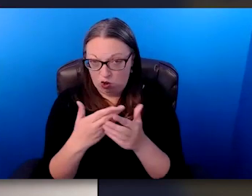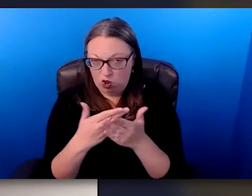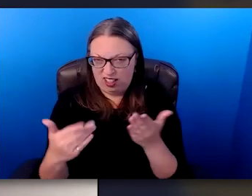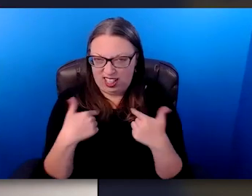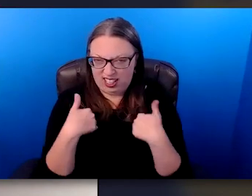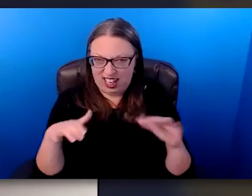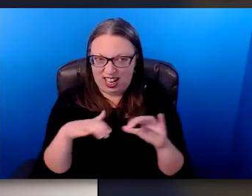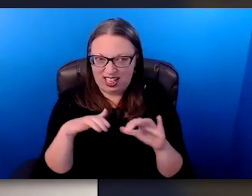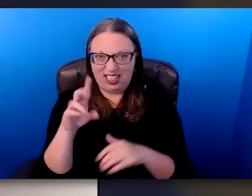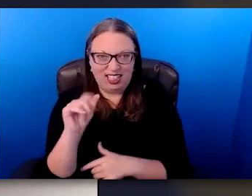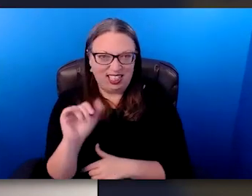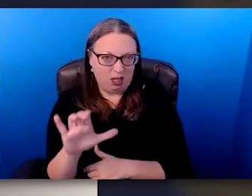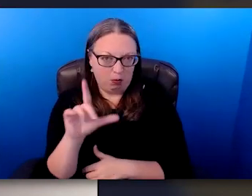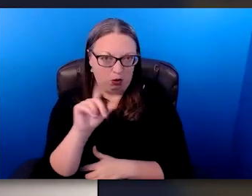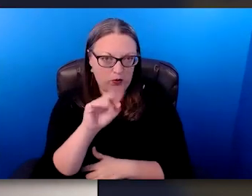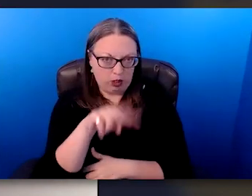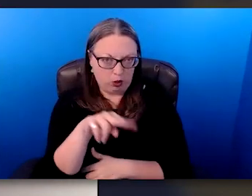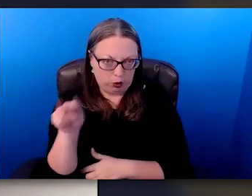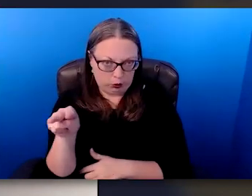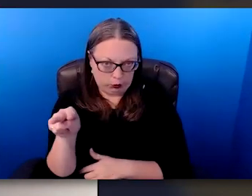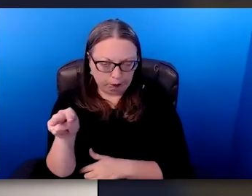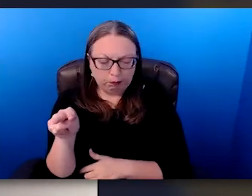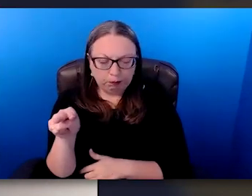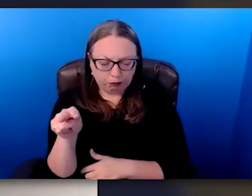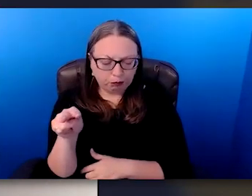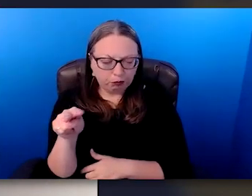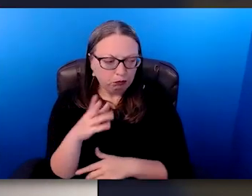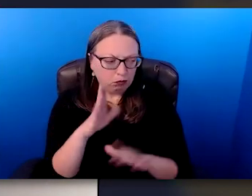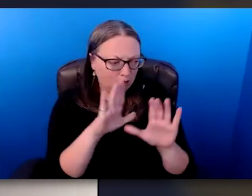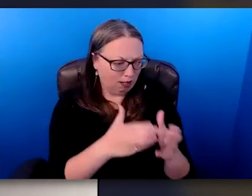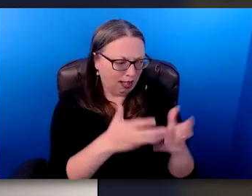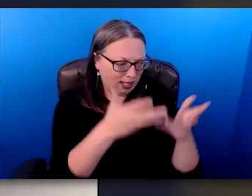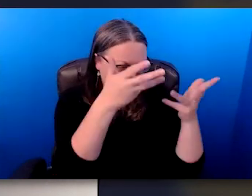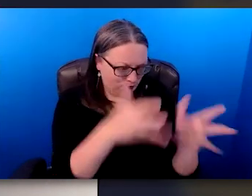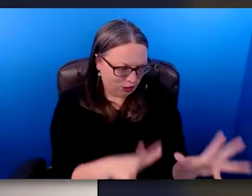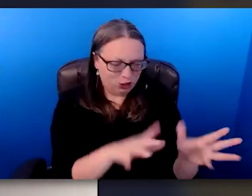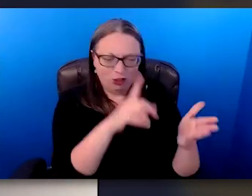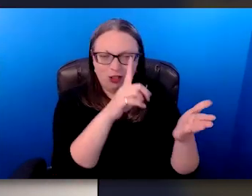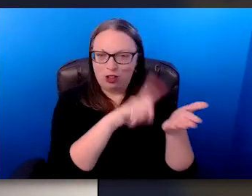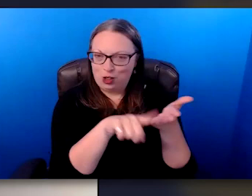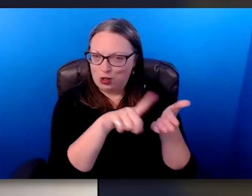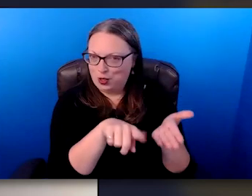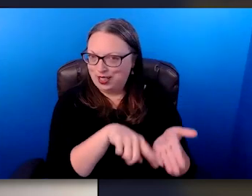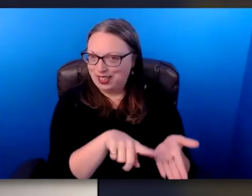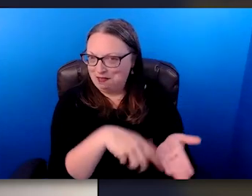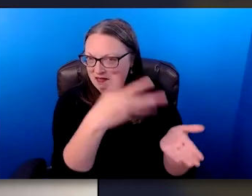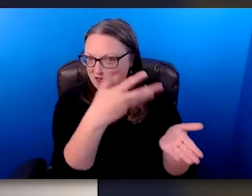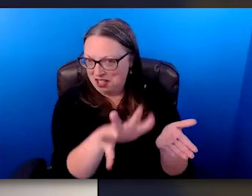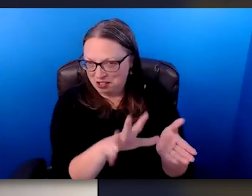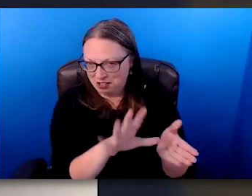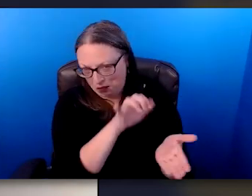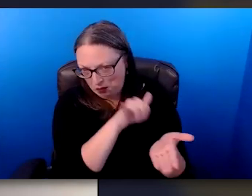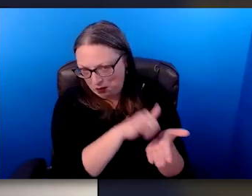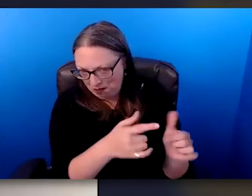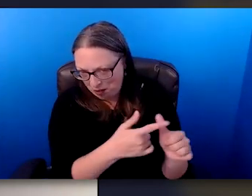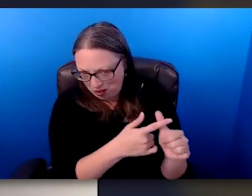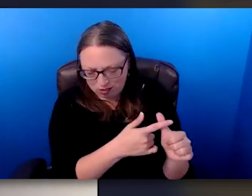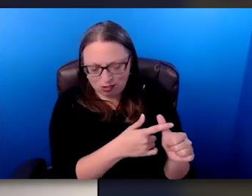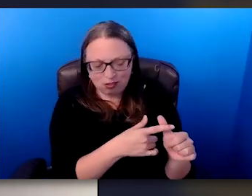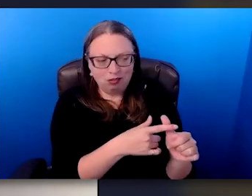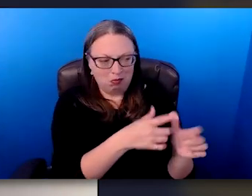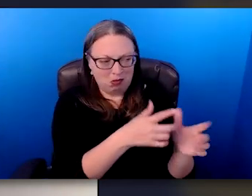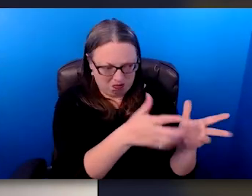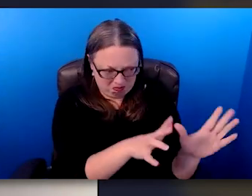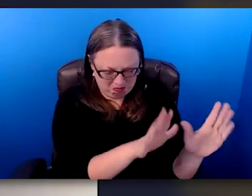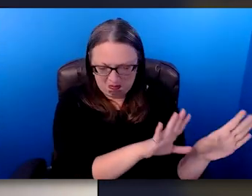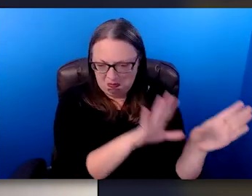of 2022, like after I finished my class and got my grading done, because I need to worry about that first, was I ran